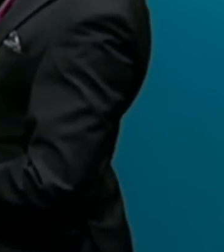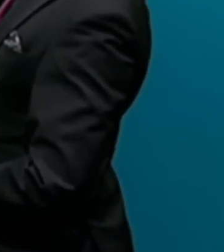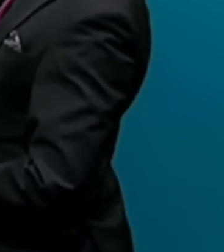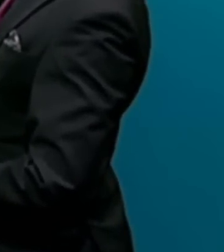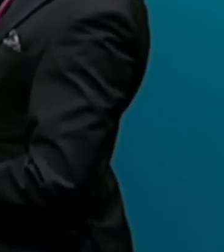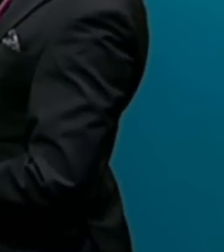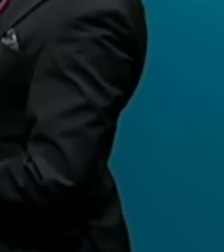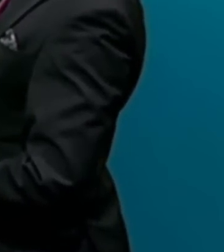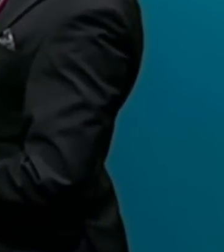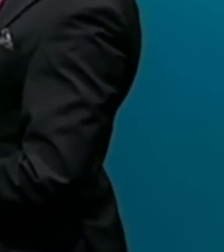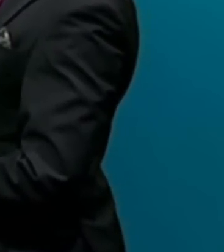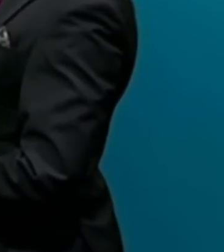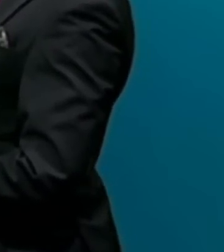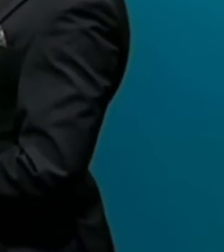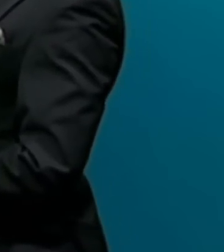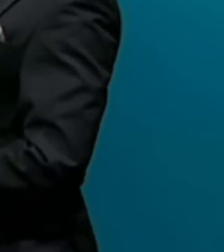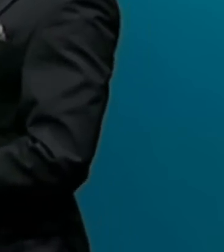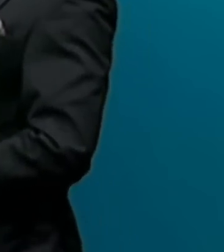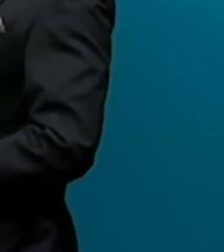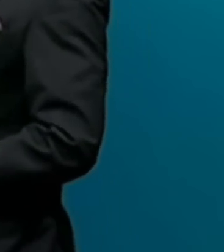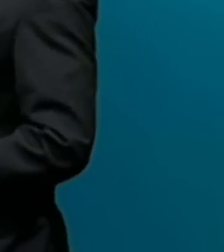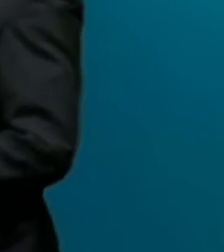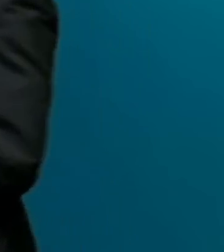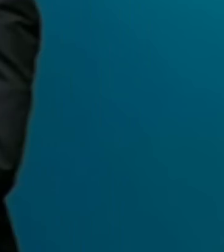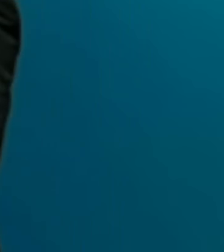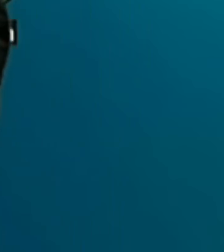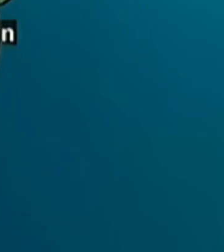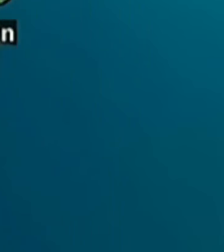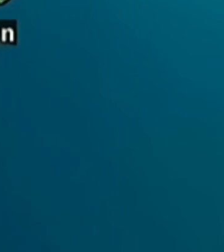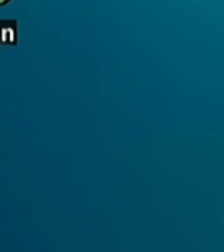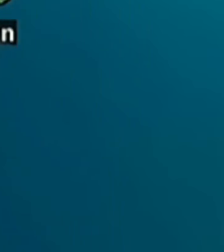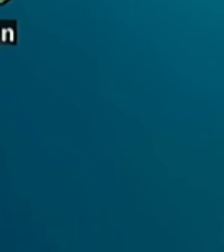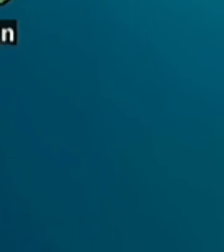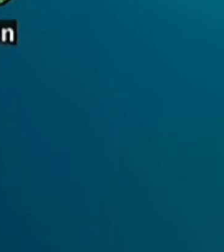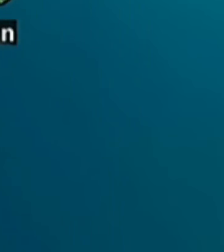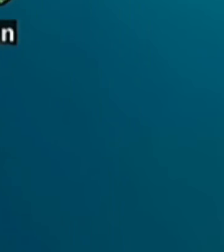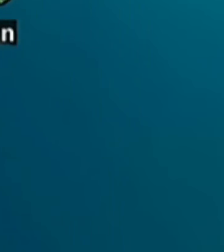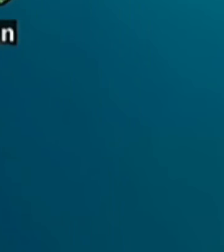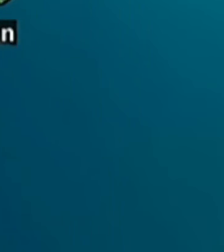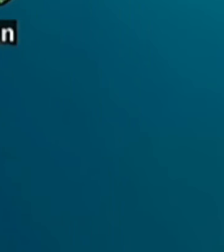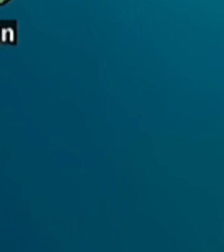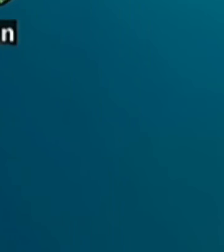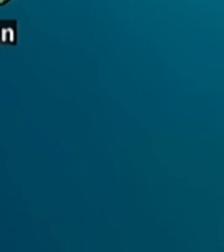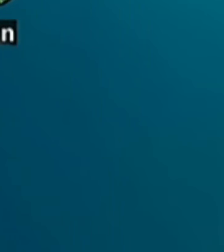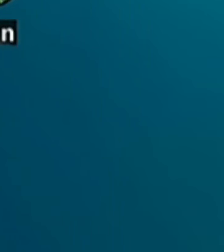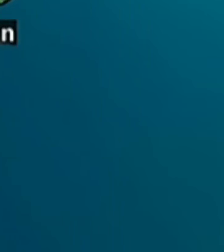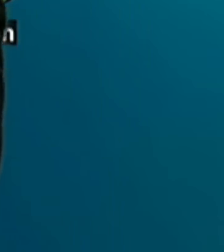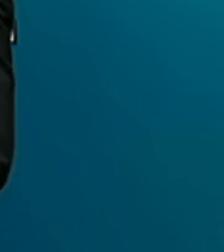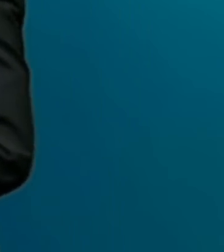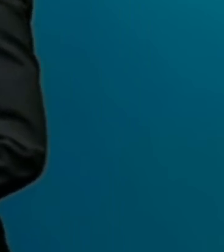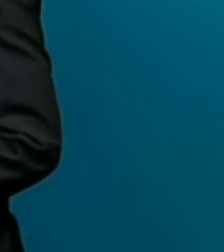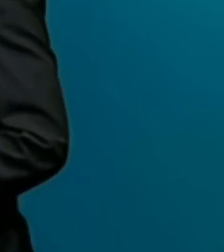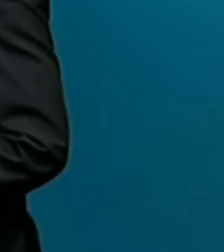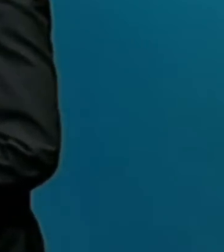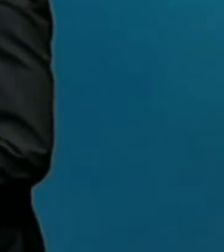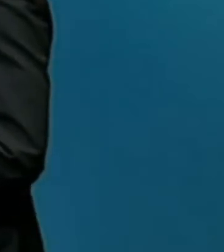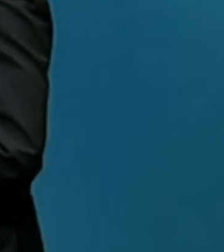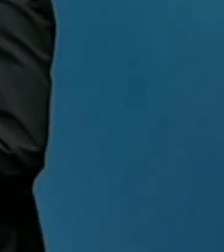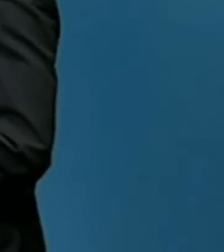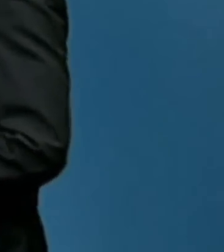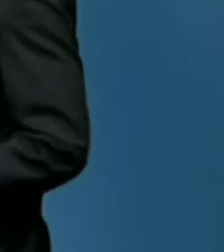na godimo tša province ya Limpopo re lebetše yona lo ka kwa go la Polokwane le dikgonagalo tša go phulea ga mmelo ya hlaga dikarolo tša gona ka kwa go la Upington gomme badudi ba eletša gore ba se tlhotlholetše mello